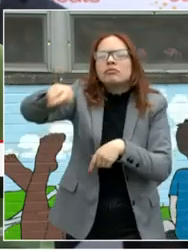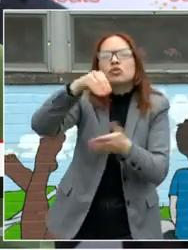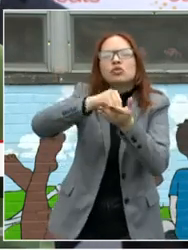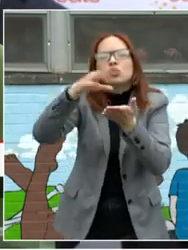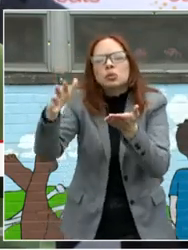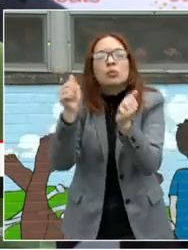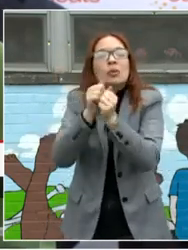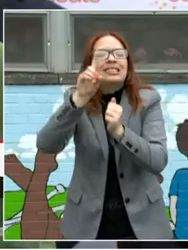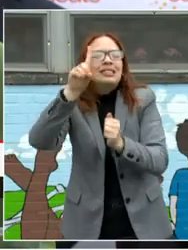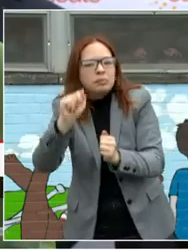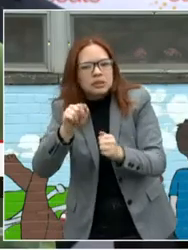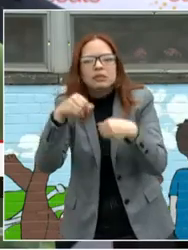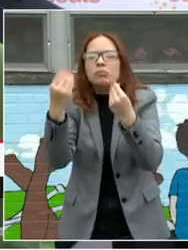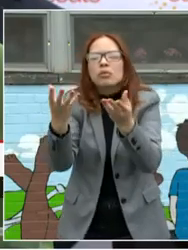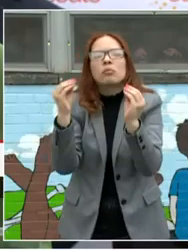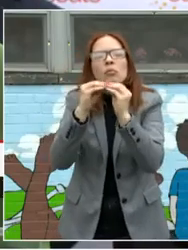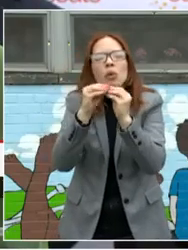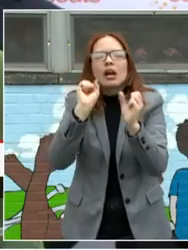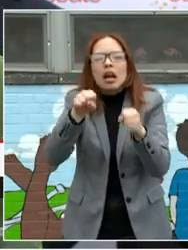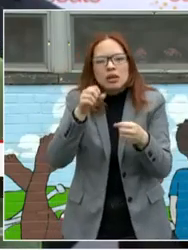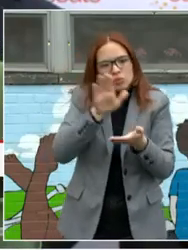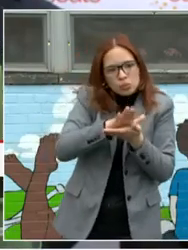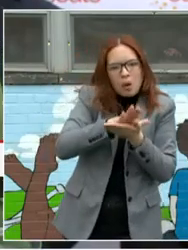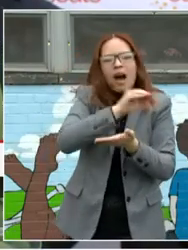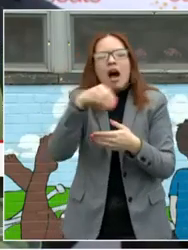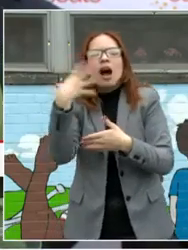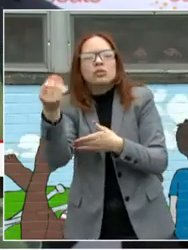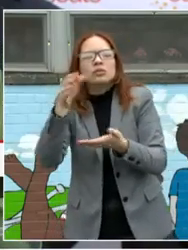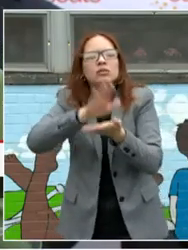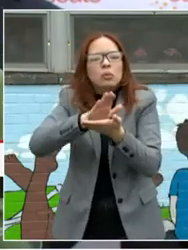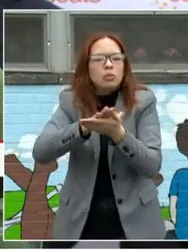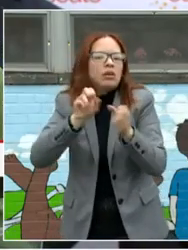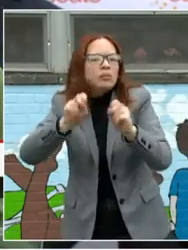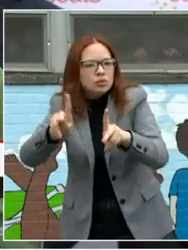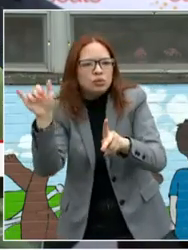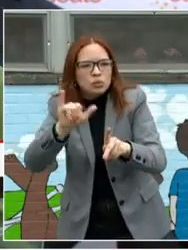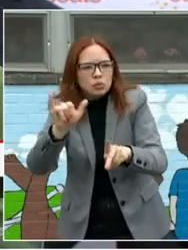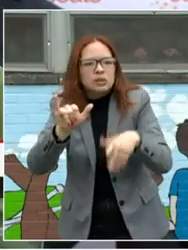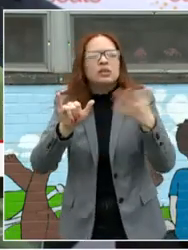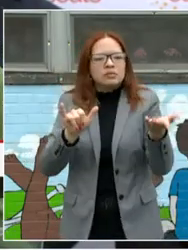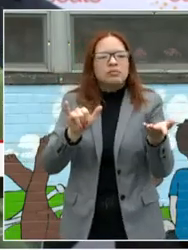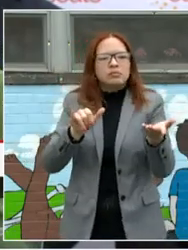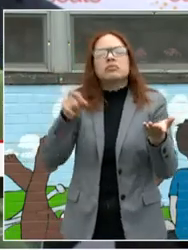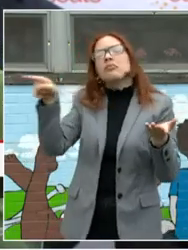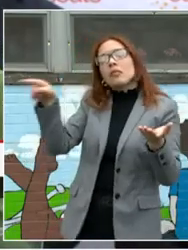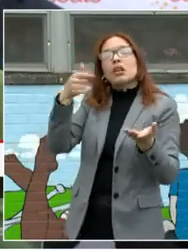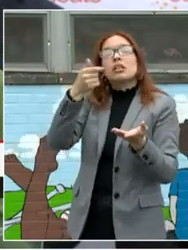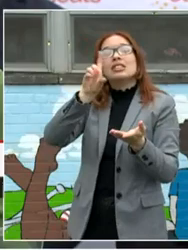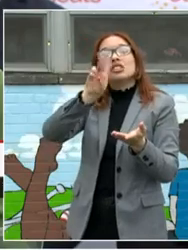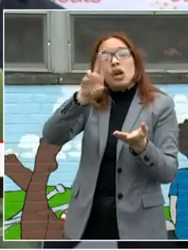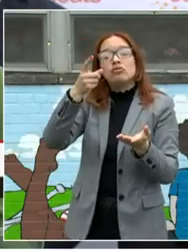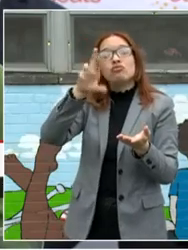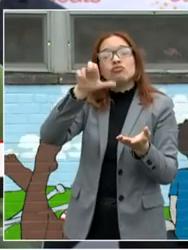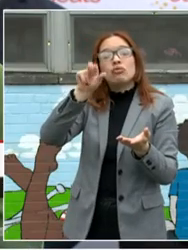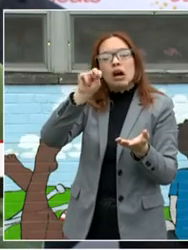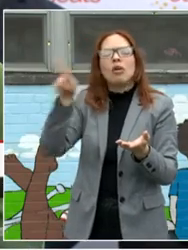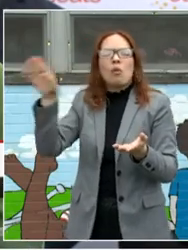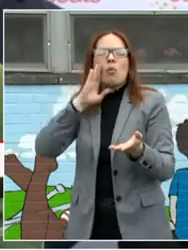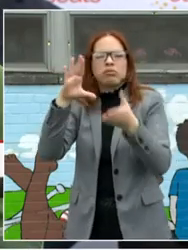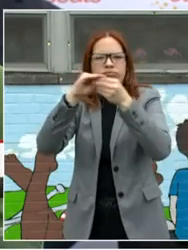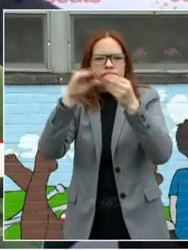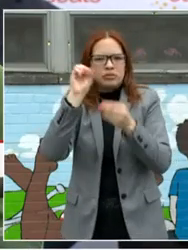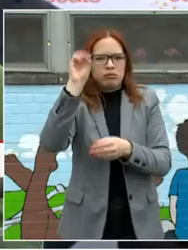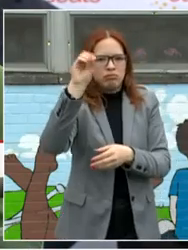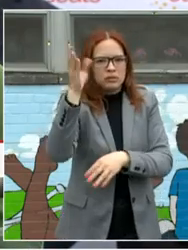special needs. And Dr. Grant will go more into detail about that investment. Frequently, I talk about